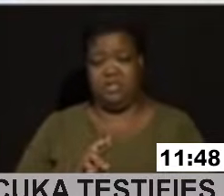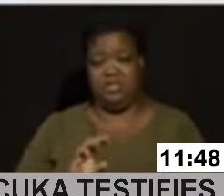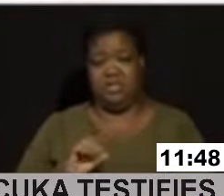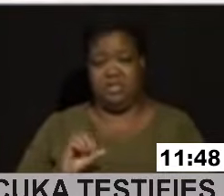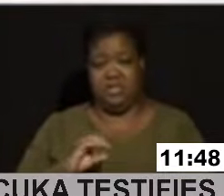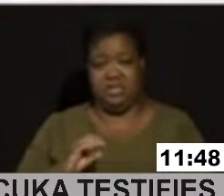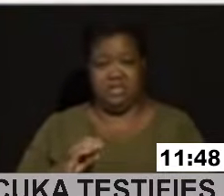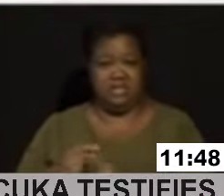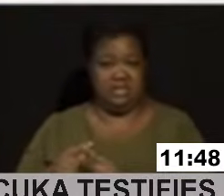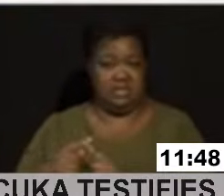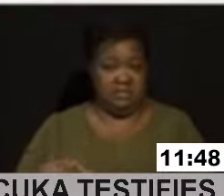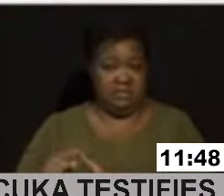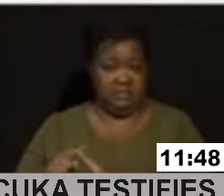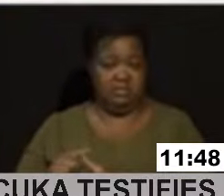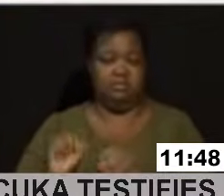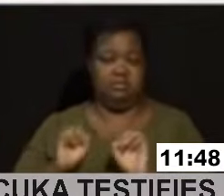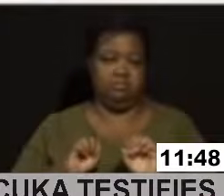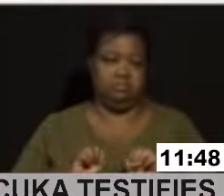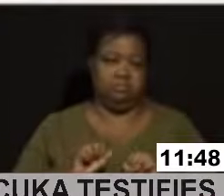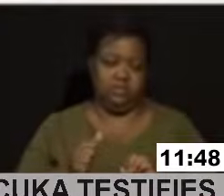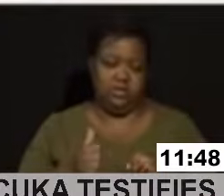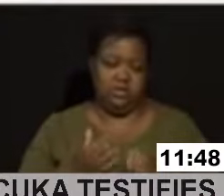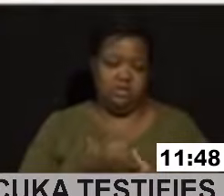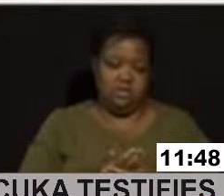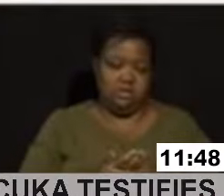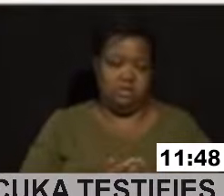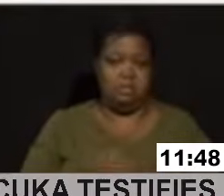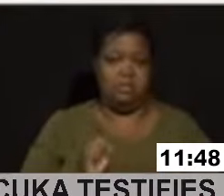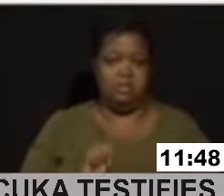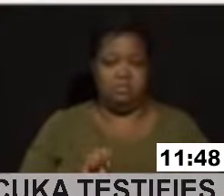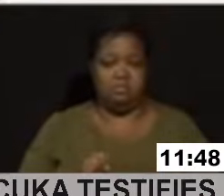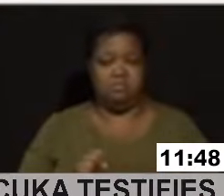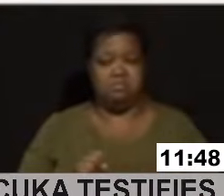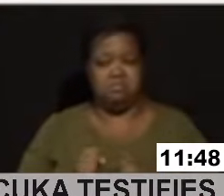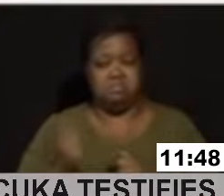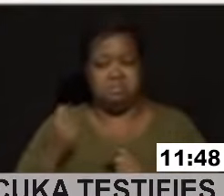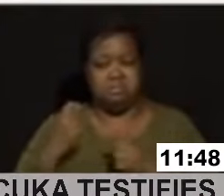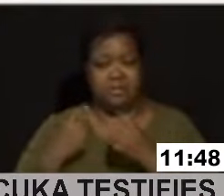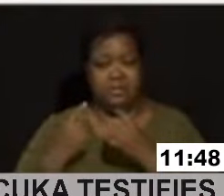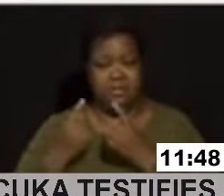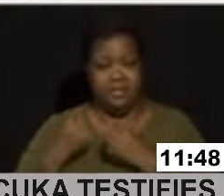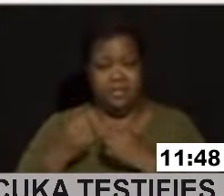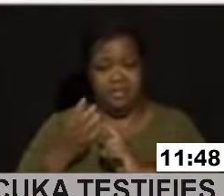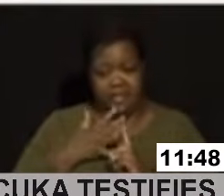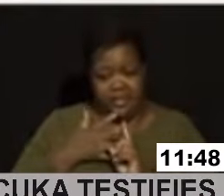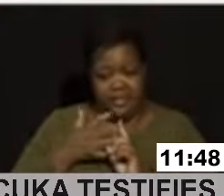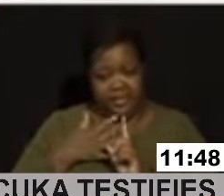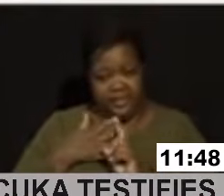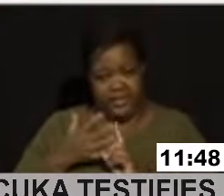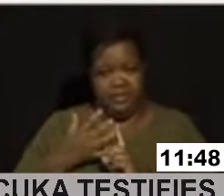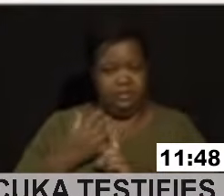cases? Yes. Yes. But I was able to rebuff all those attempts and say no.